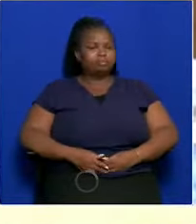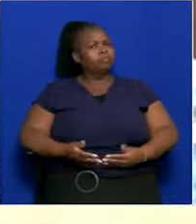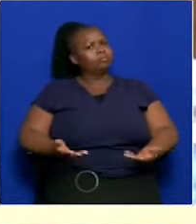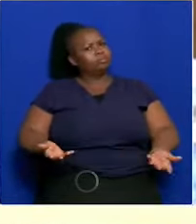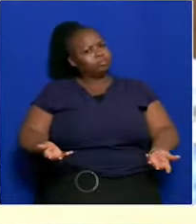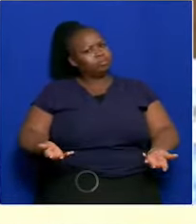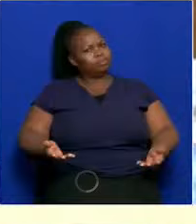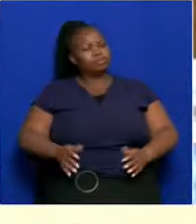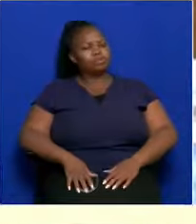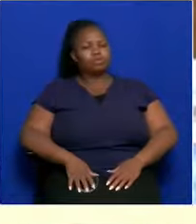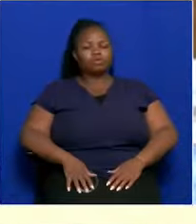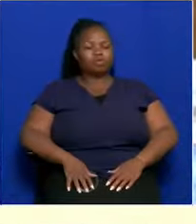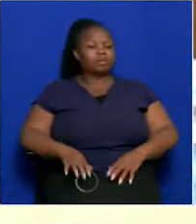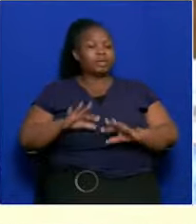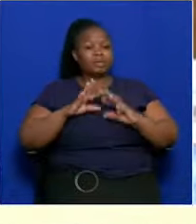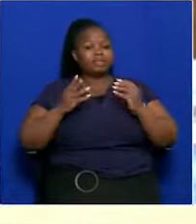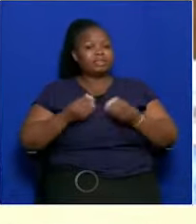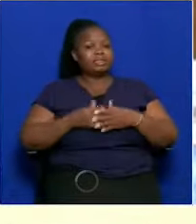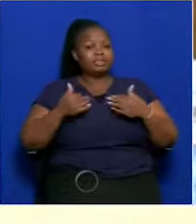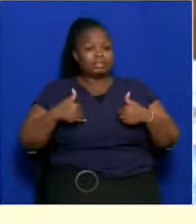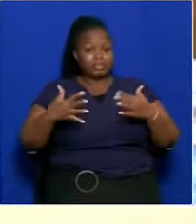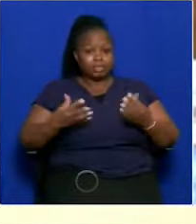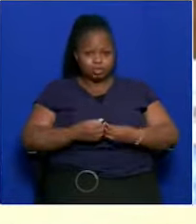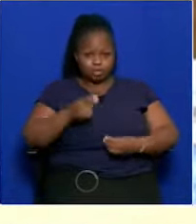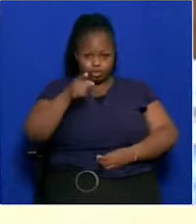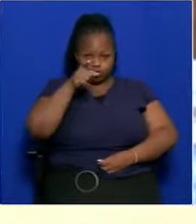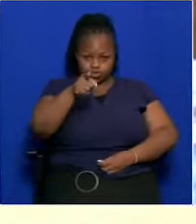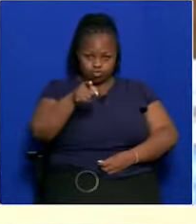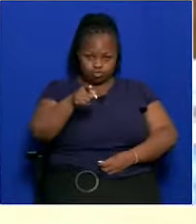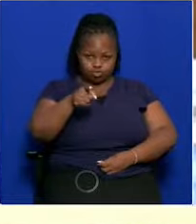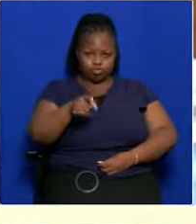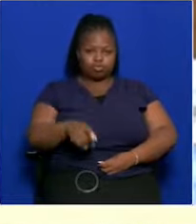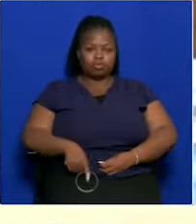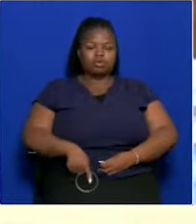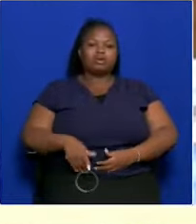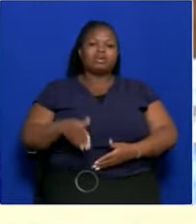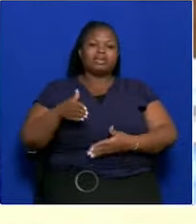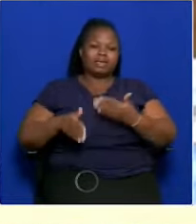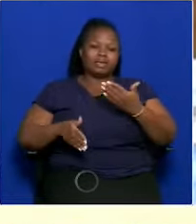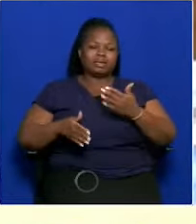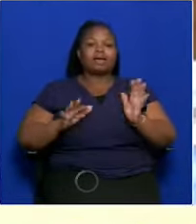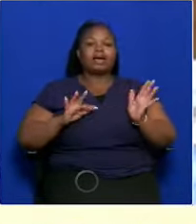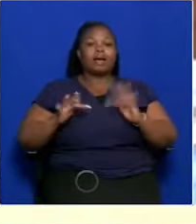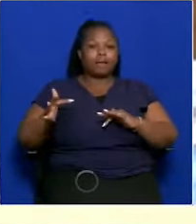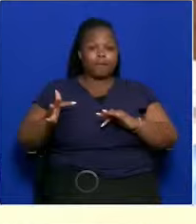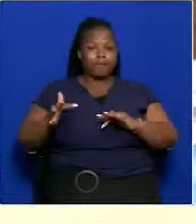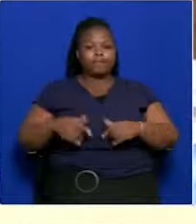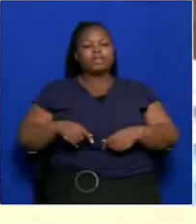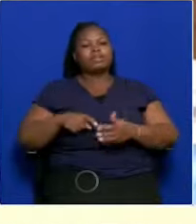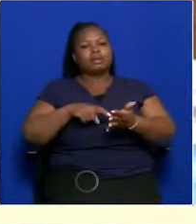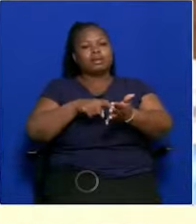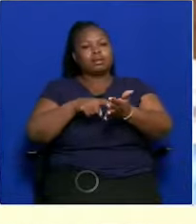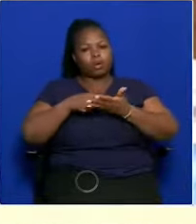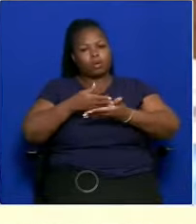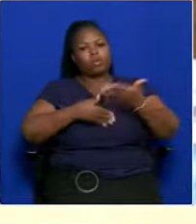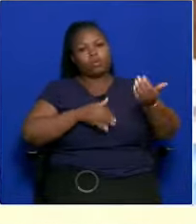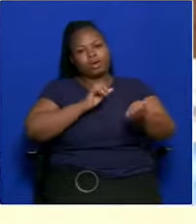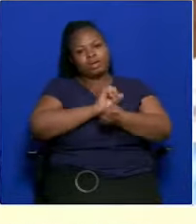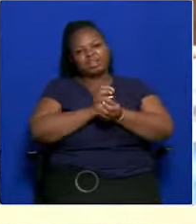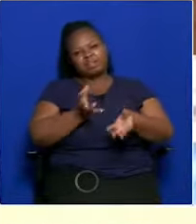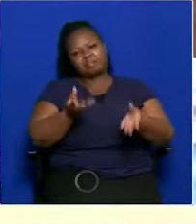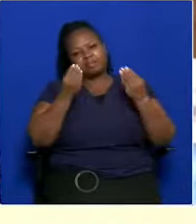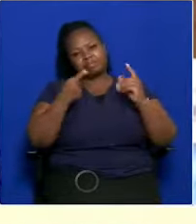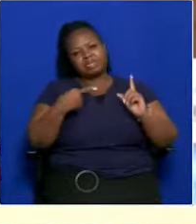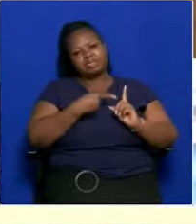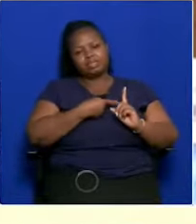thing started with you, it ended up with a warrant being obtained, not with Mr. Matlala as complainant,